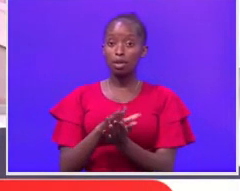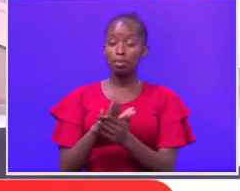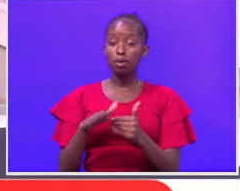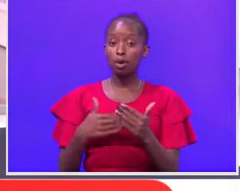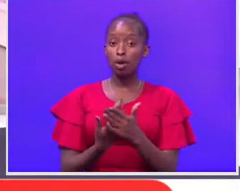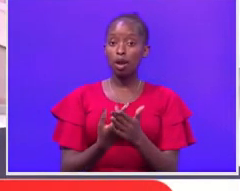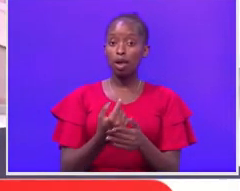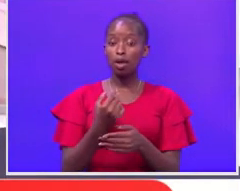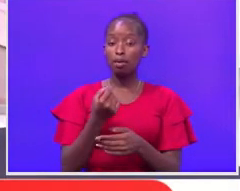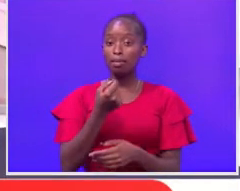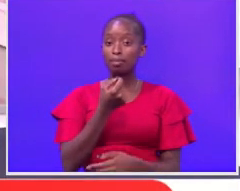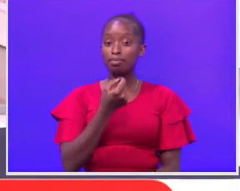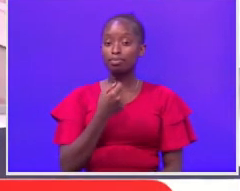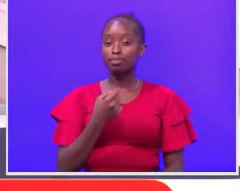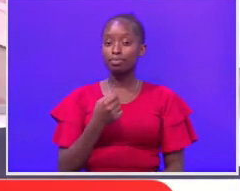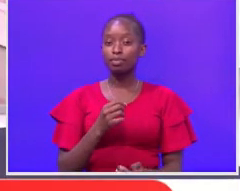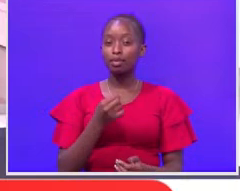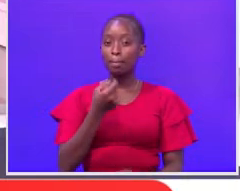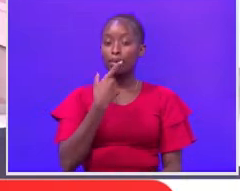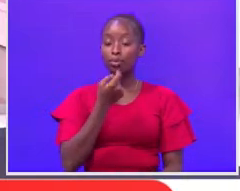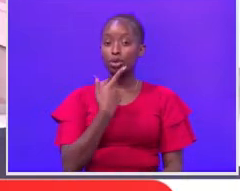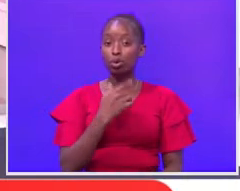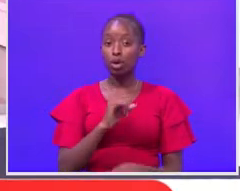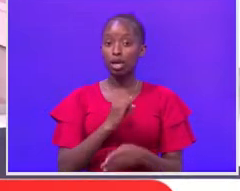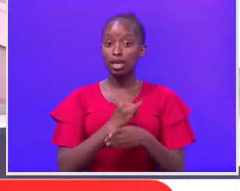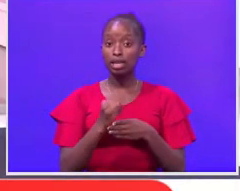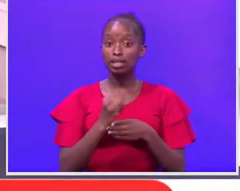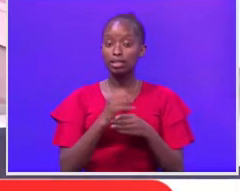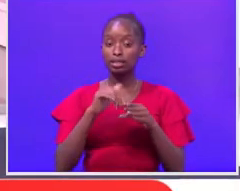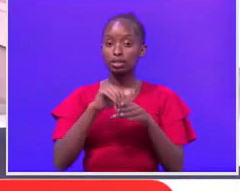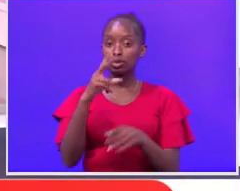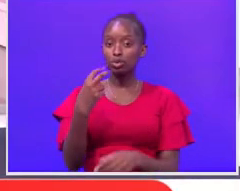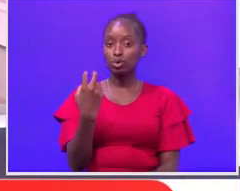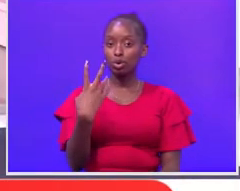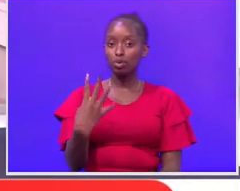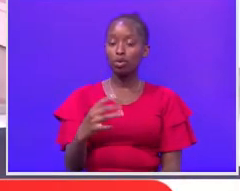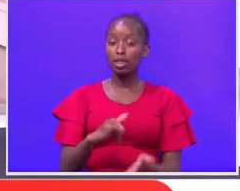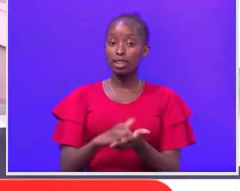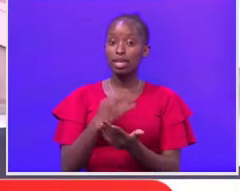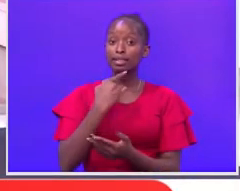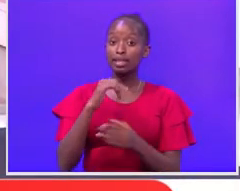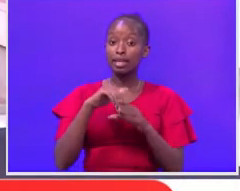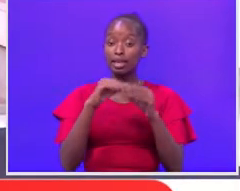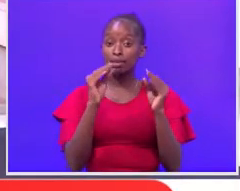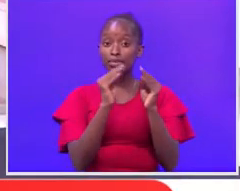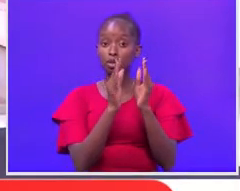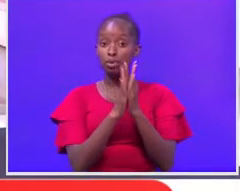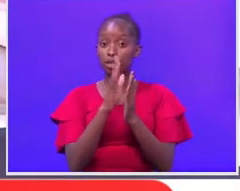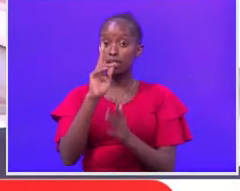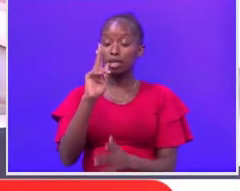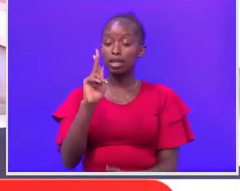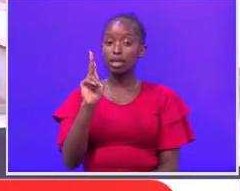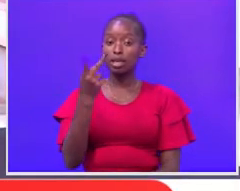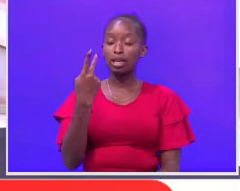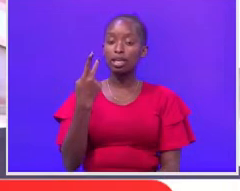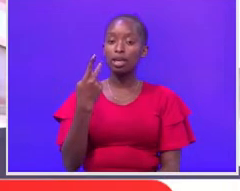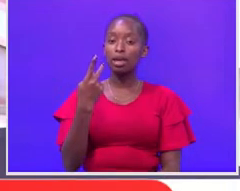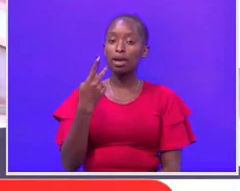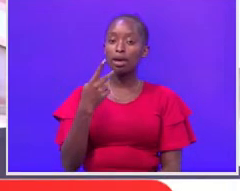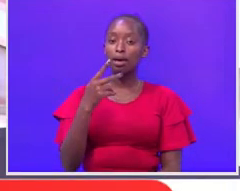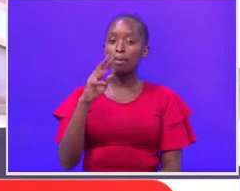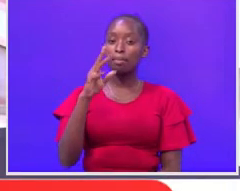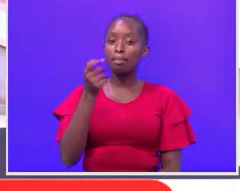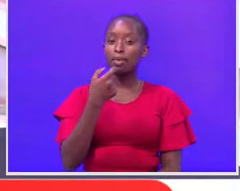posting of medical interns effective 1st April 2024. This was revealed during a meeting with the Kenya Medical Practitioners, Pharmacists